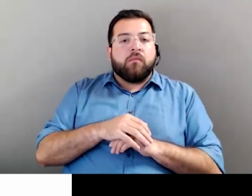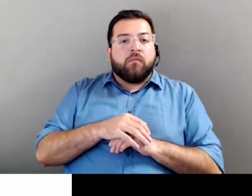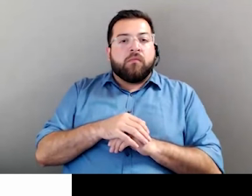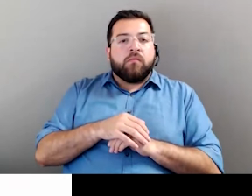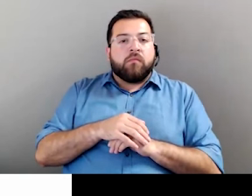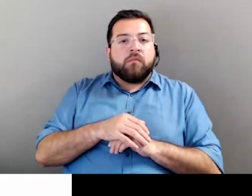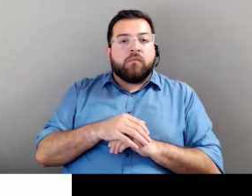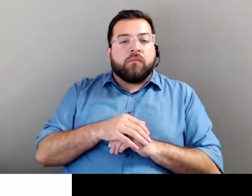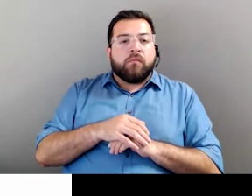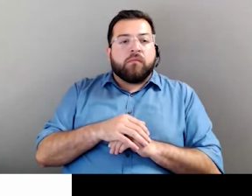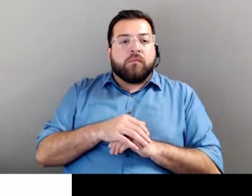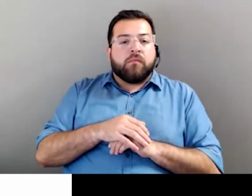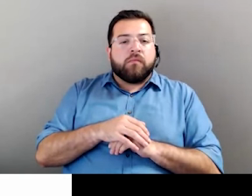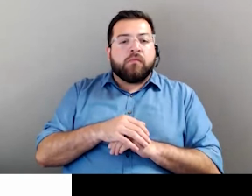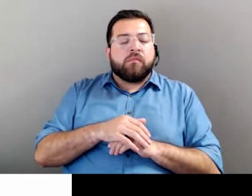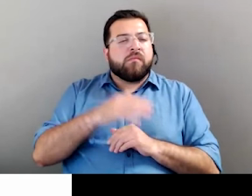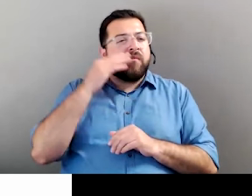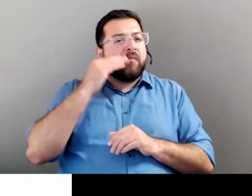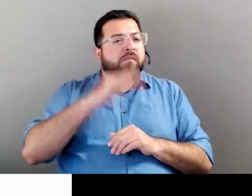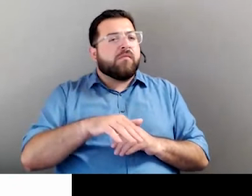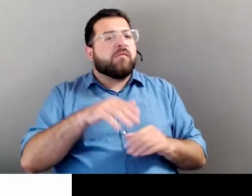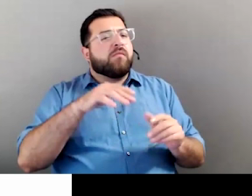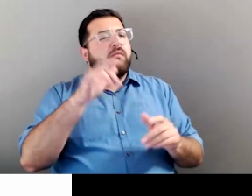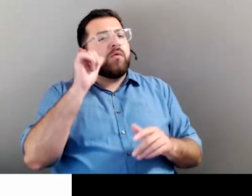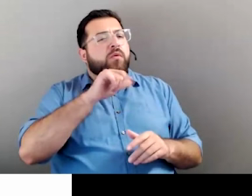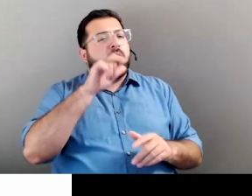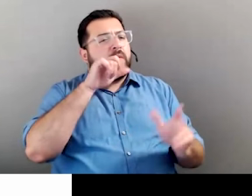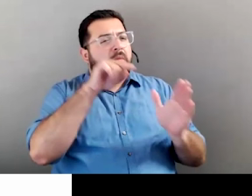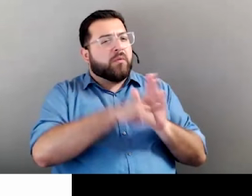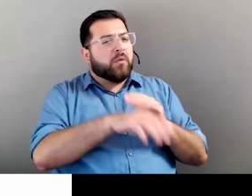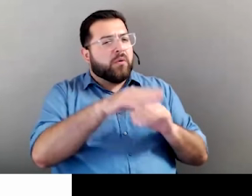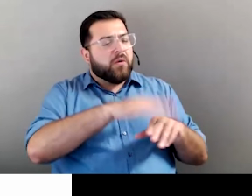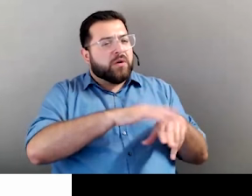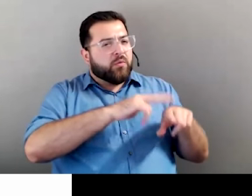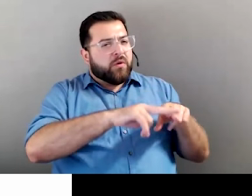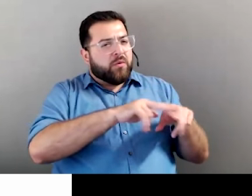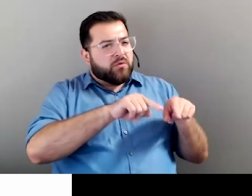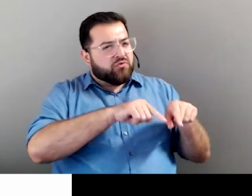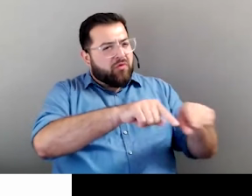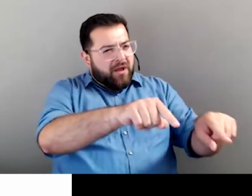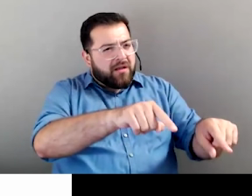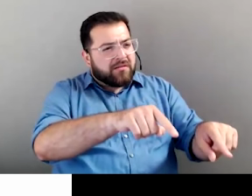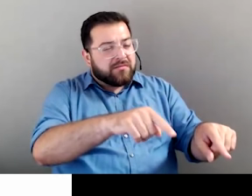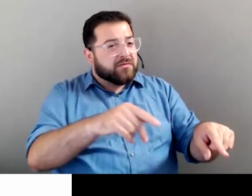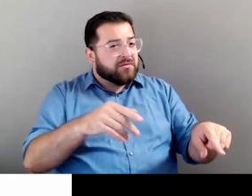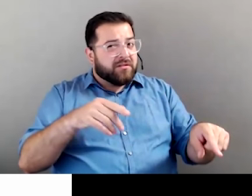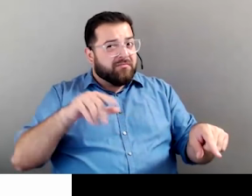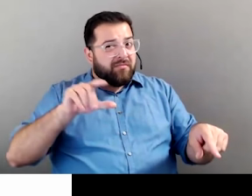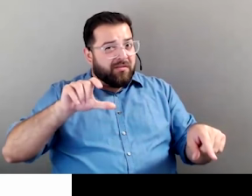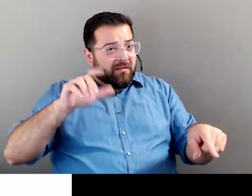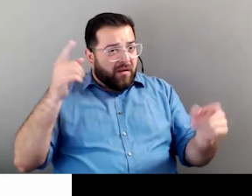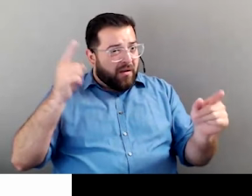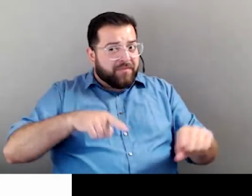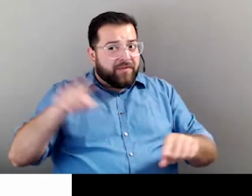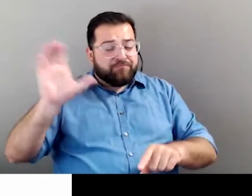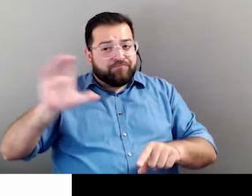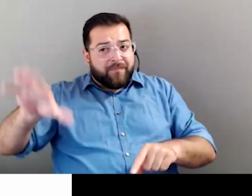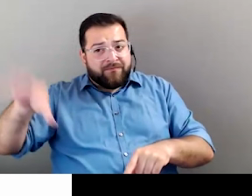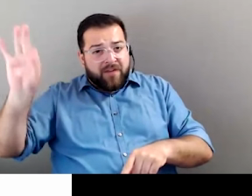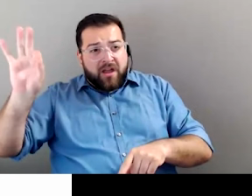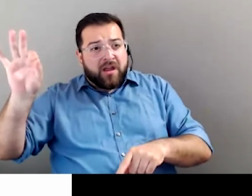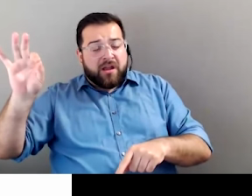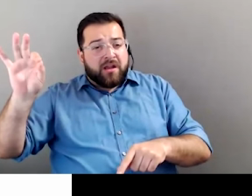on the railroad tracks, did they ever find who did that to her? I'm not sure about that one. Because she was a